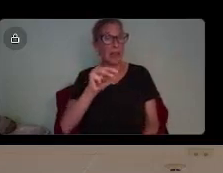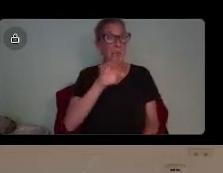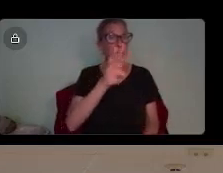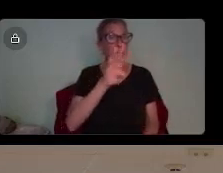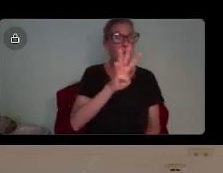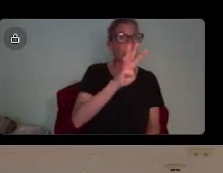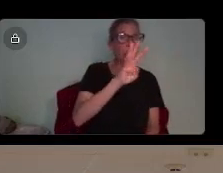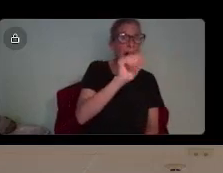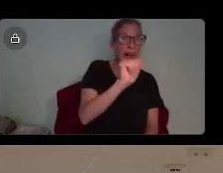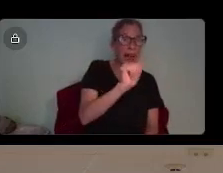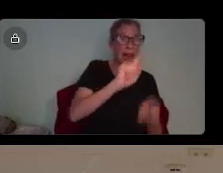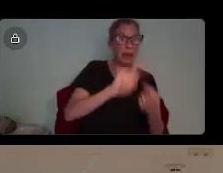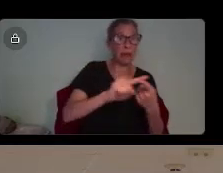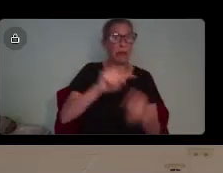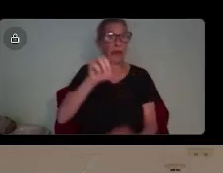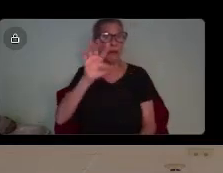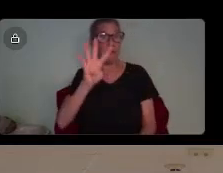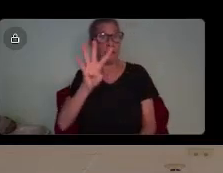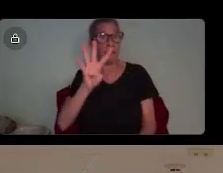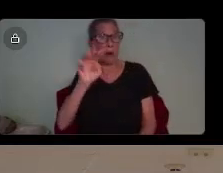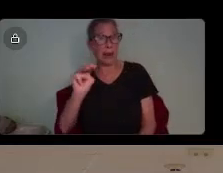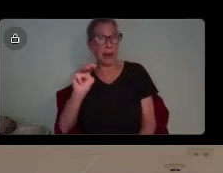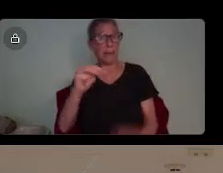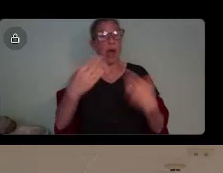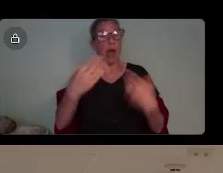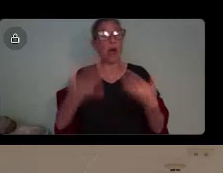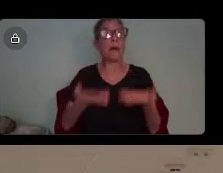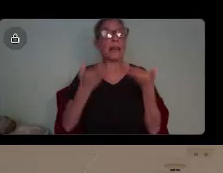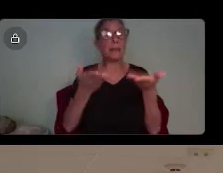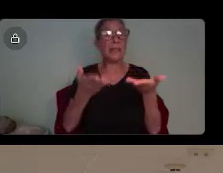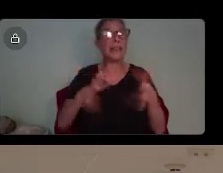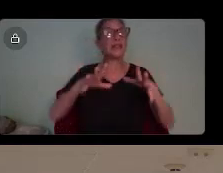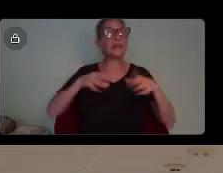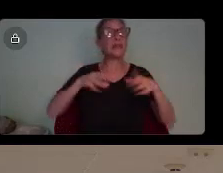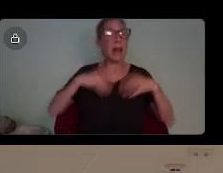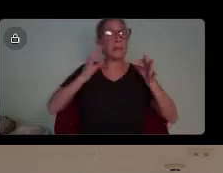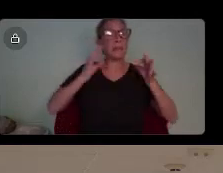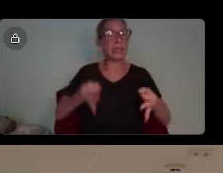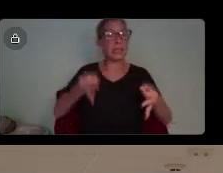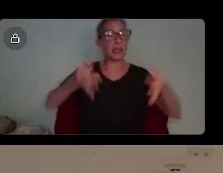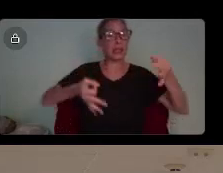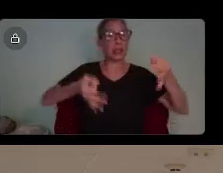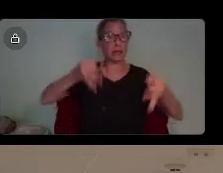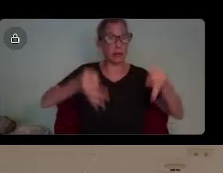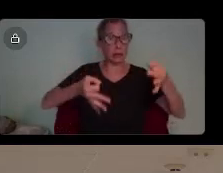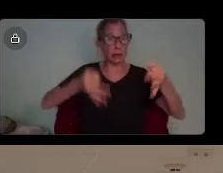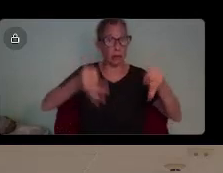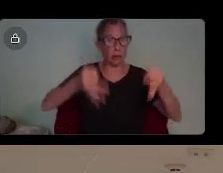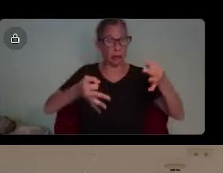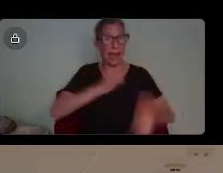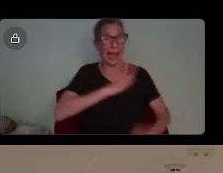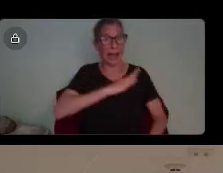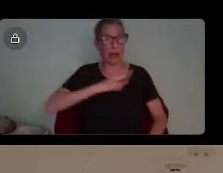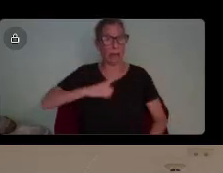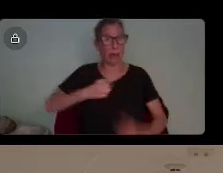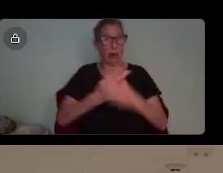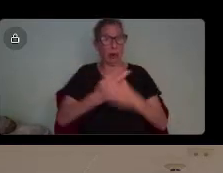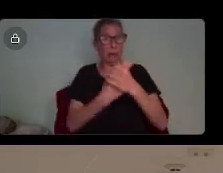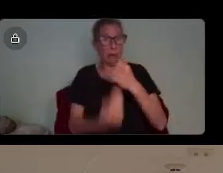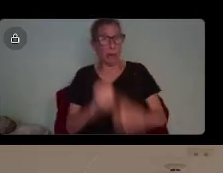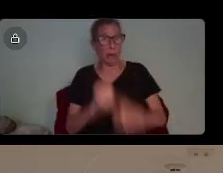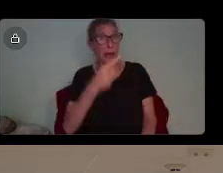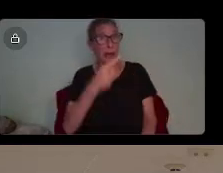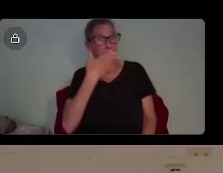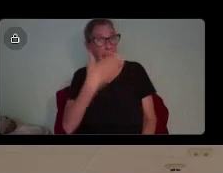4M, it is the Office of General Counsel's recommendation to adopt the decisions of the court as the decisions of the board. Okay, thank you,